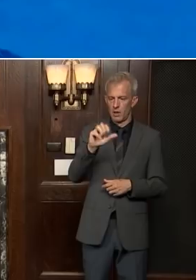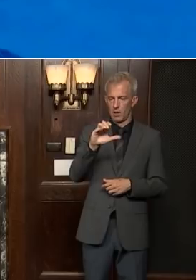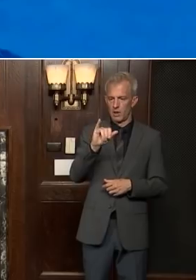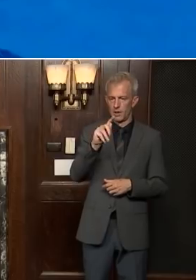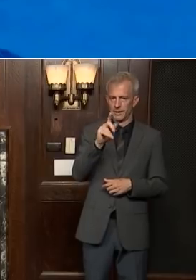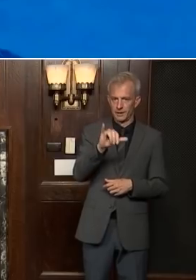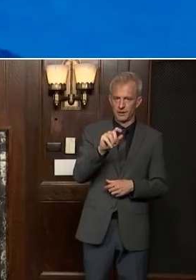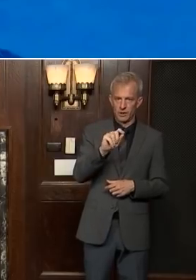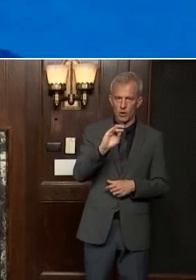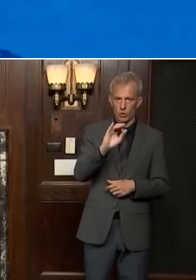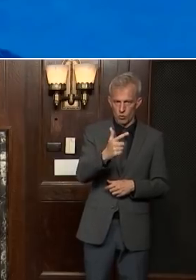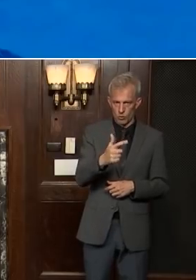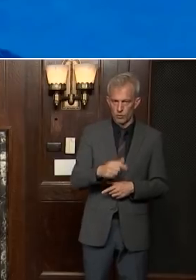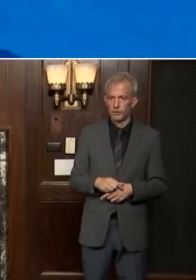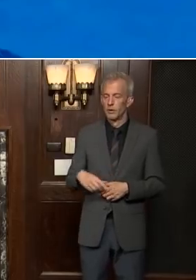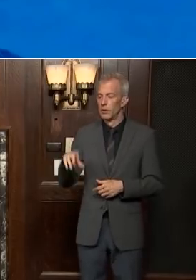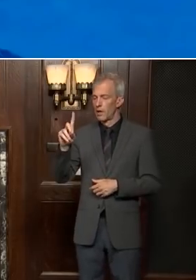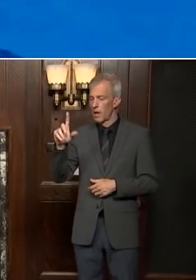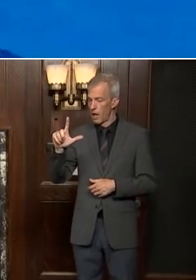ladot.lacity.org. That's